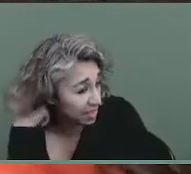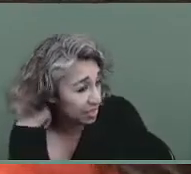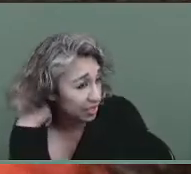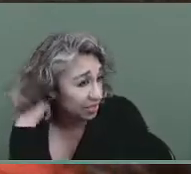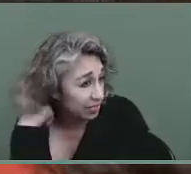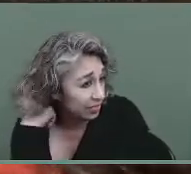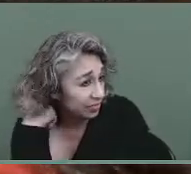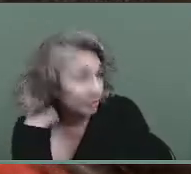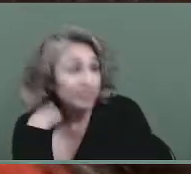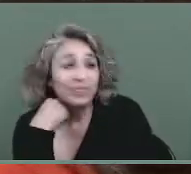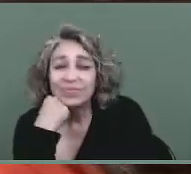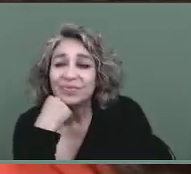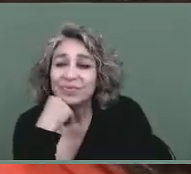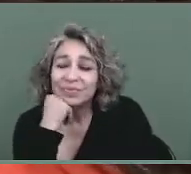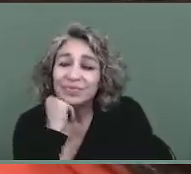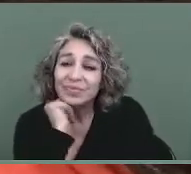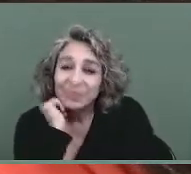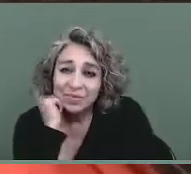additional